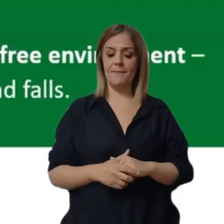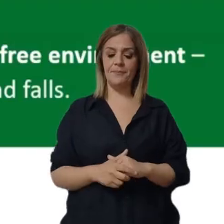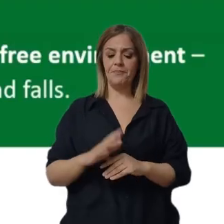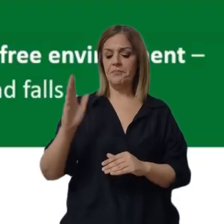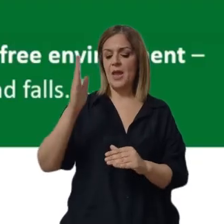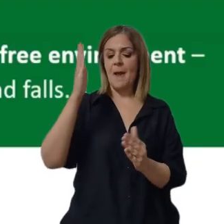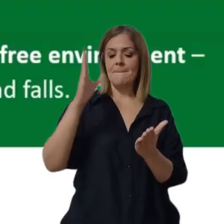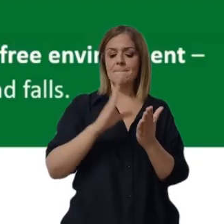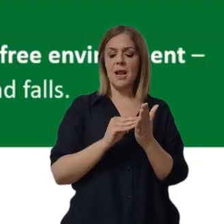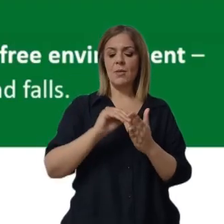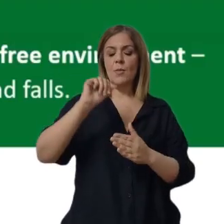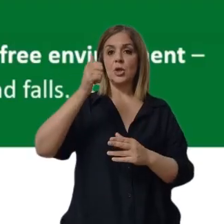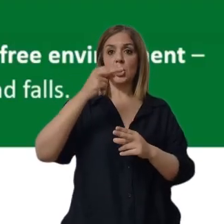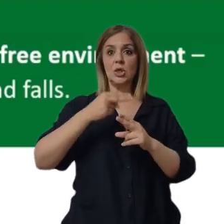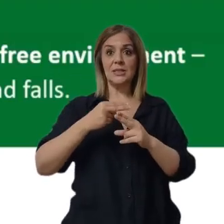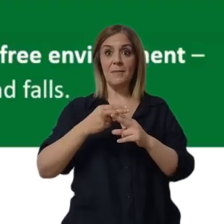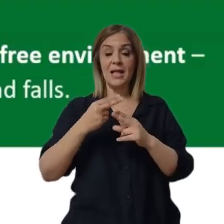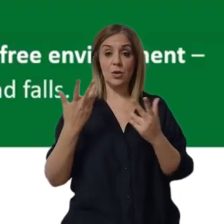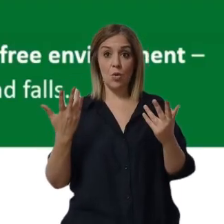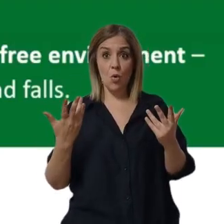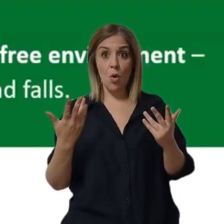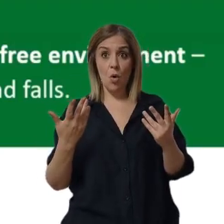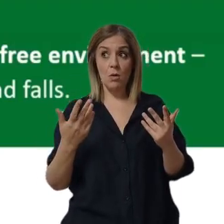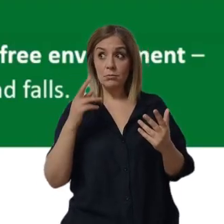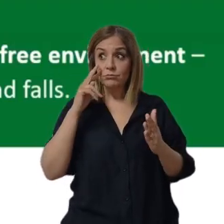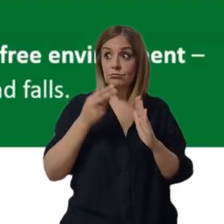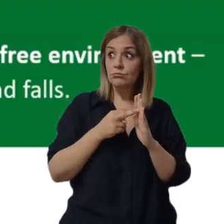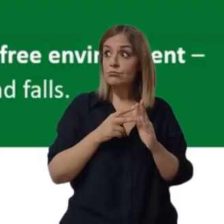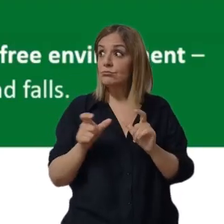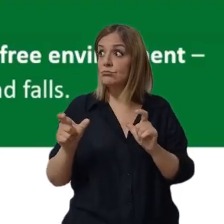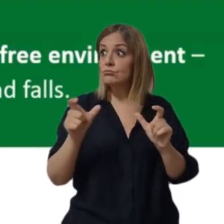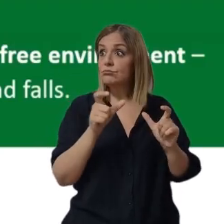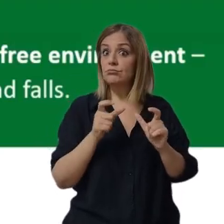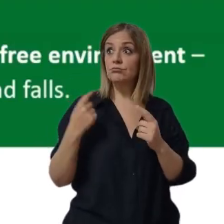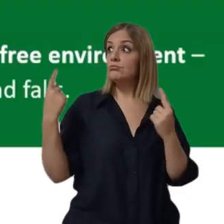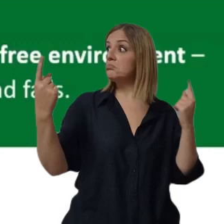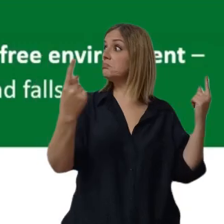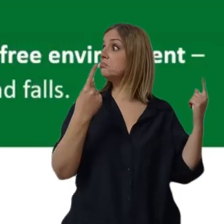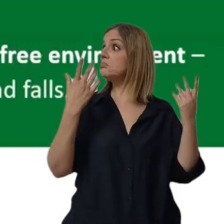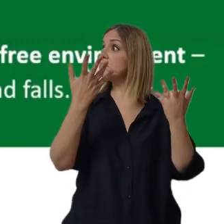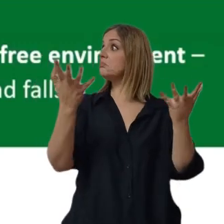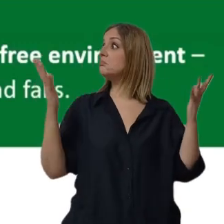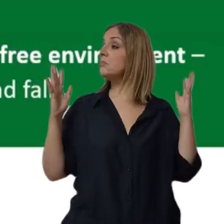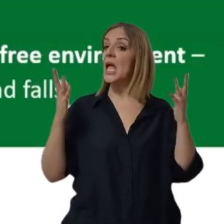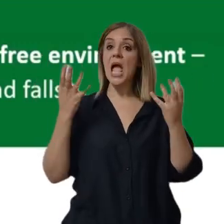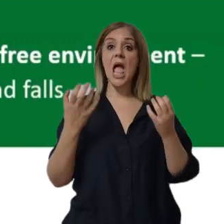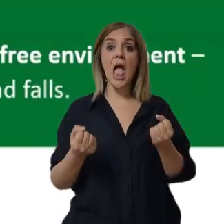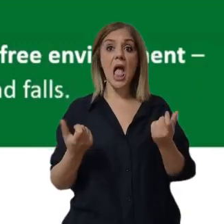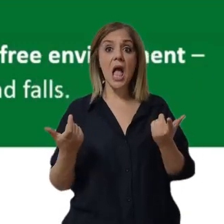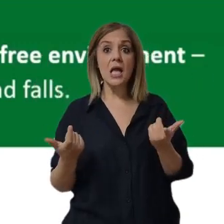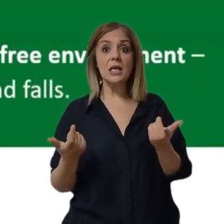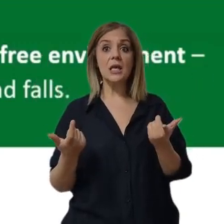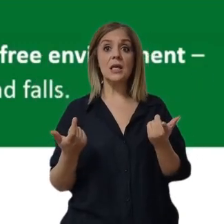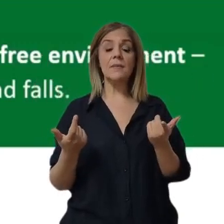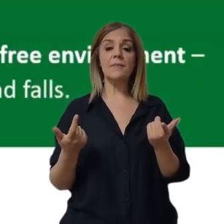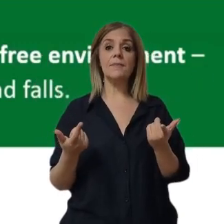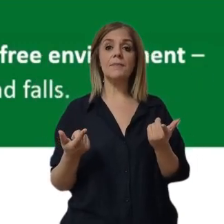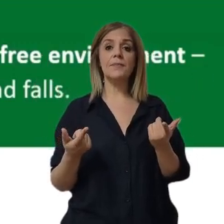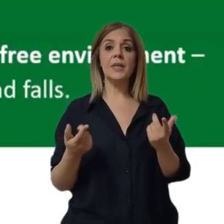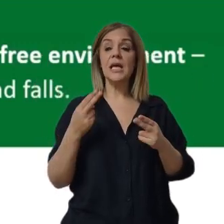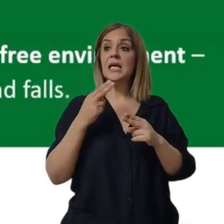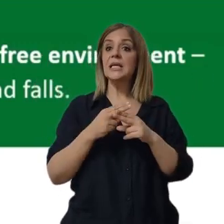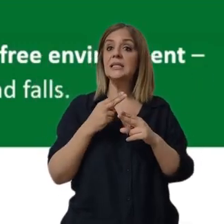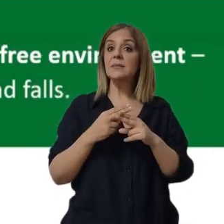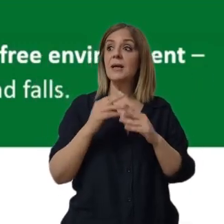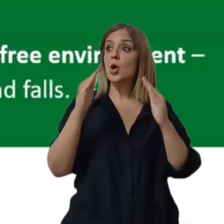for example, first one, to be aware of our surroundings, so how it's